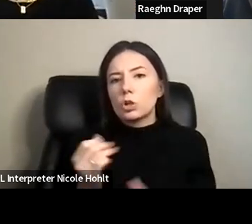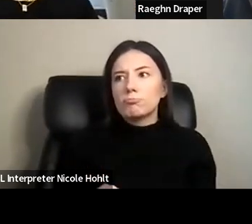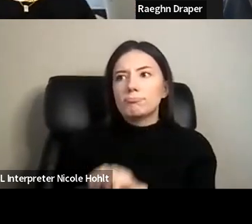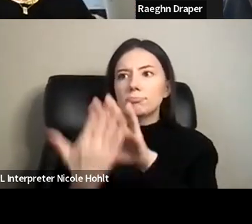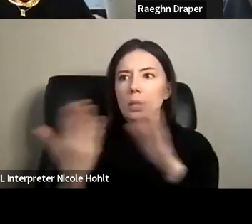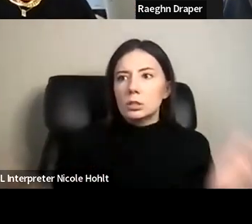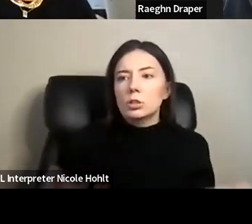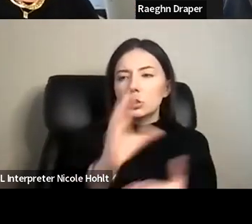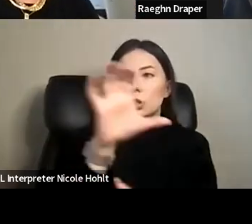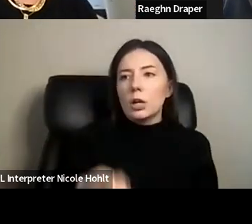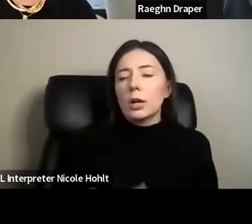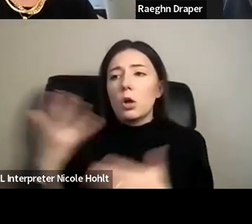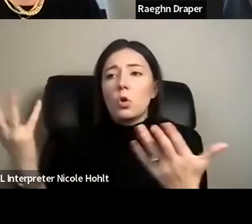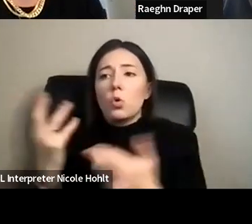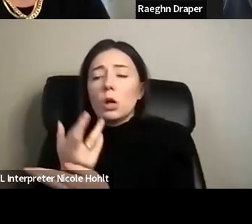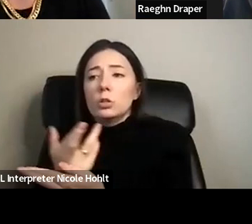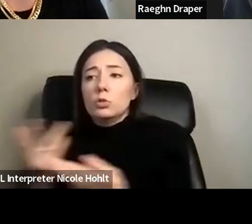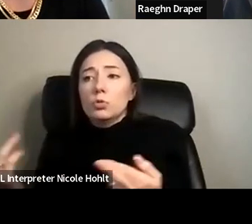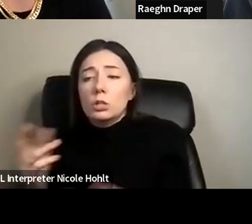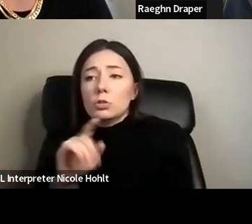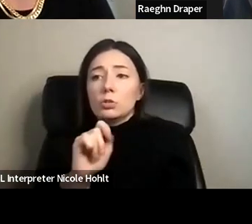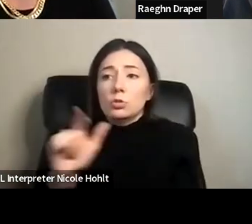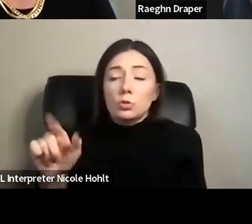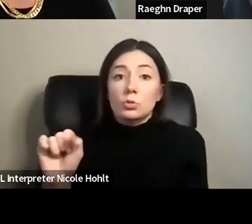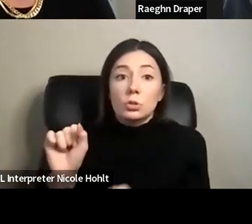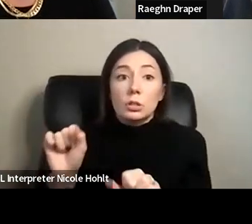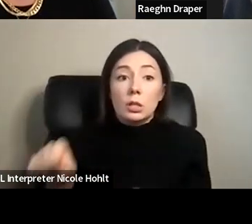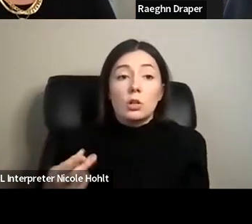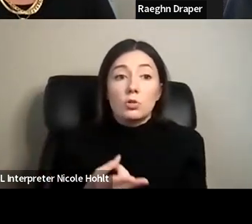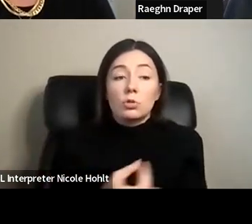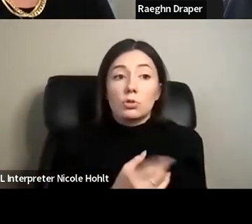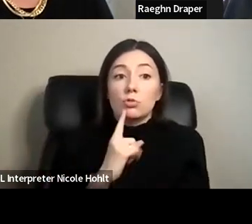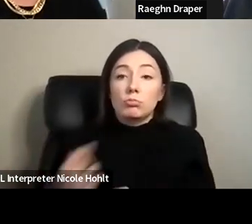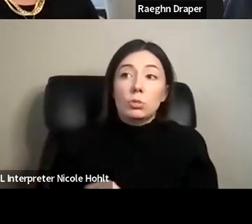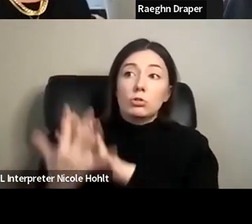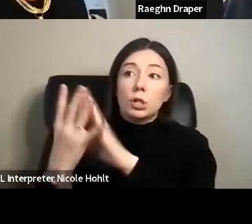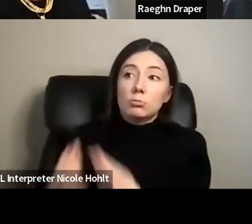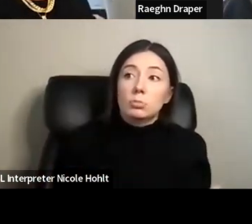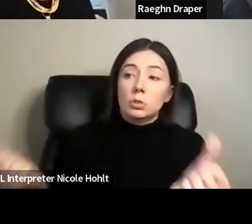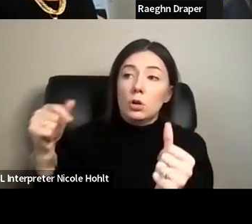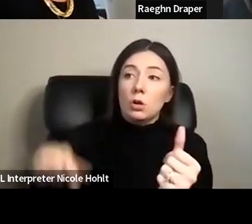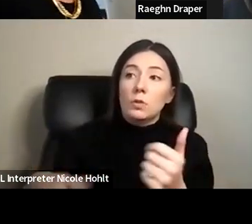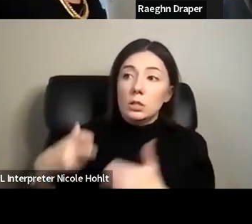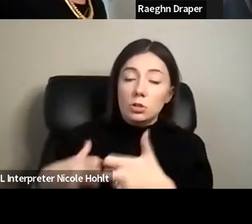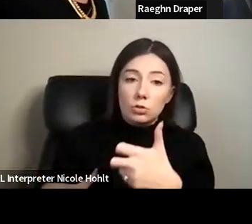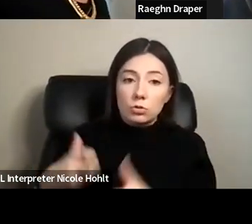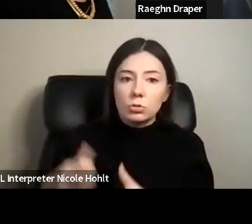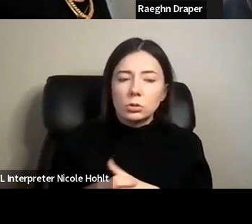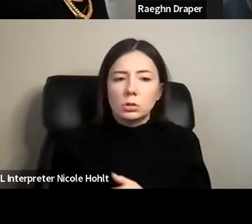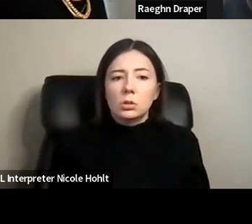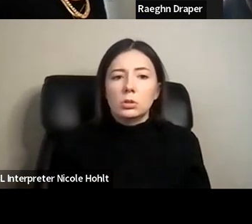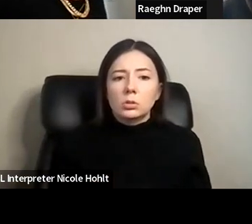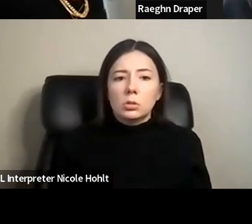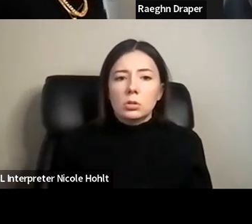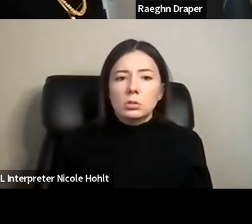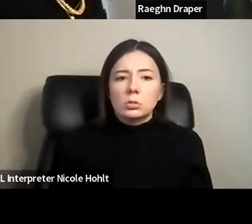beyond? And what tools and resources are there to combat these issues? And I feel like you're